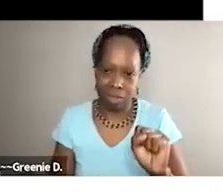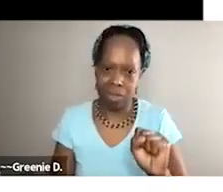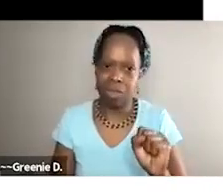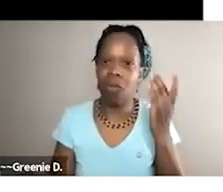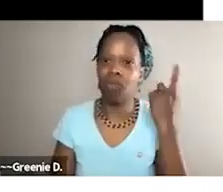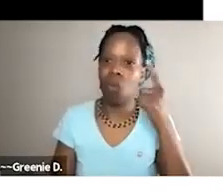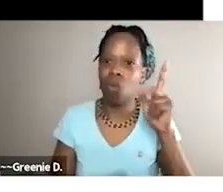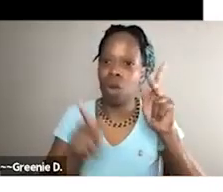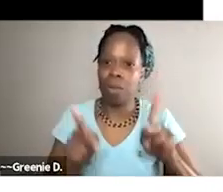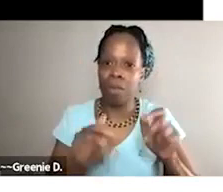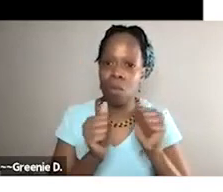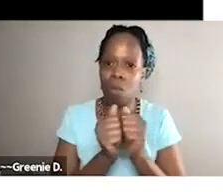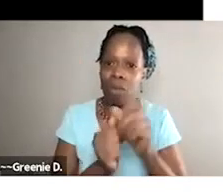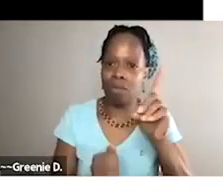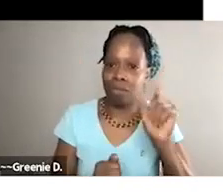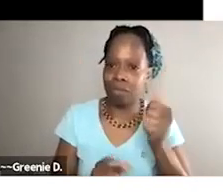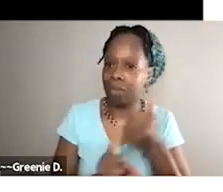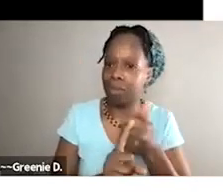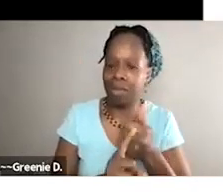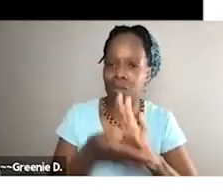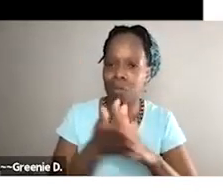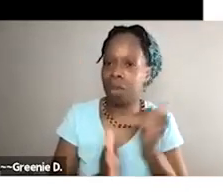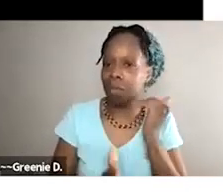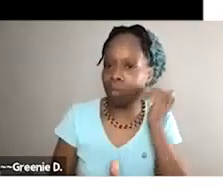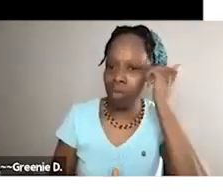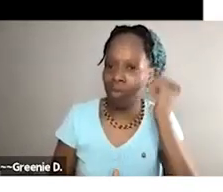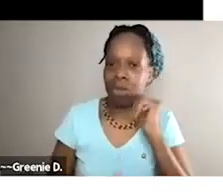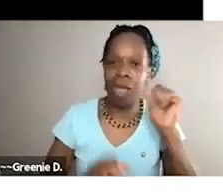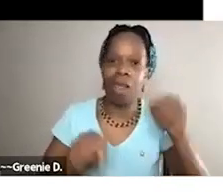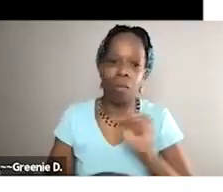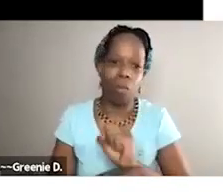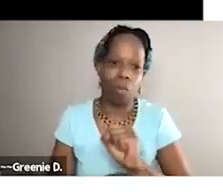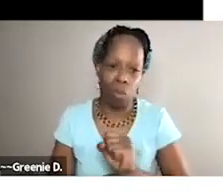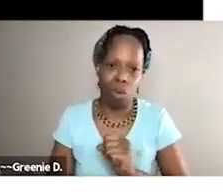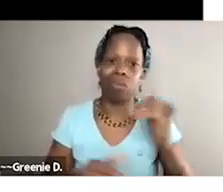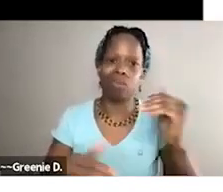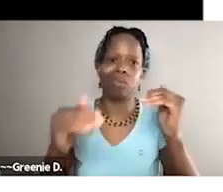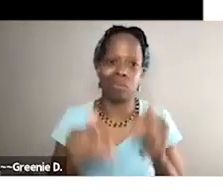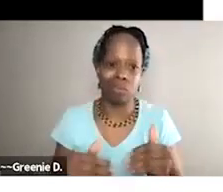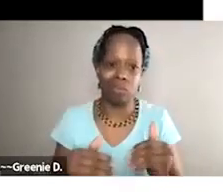barriers. So these occur when information is not